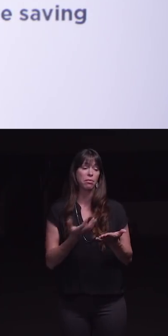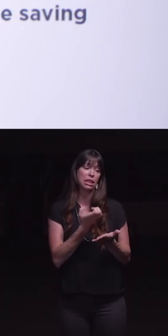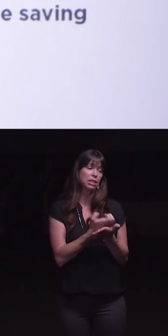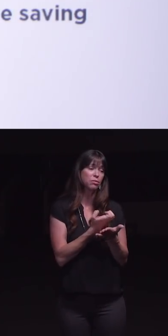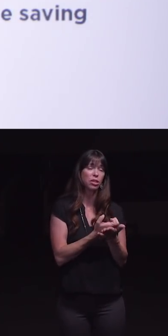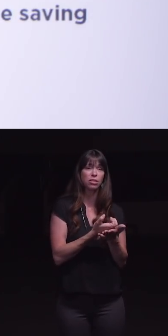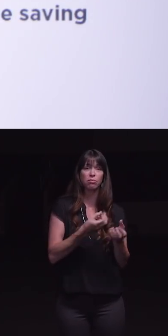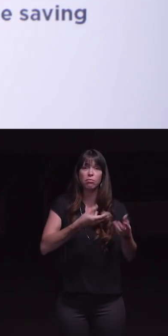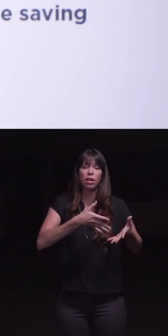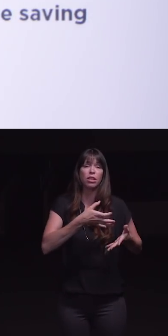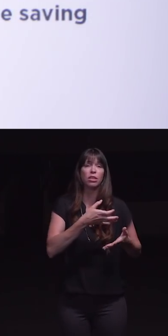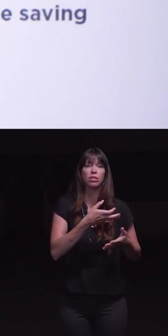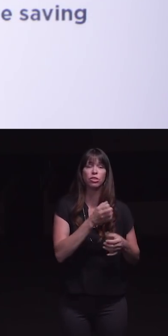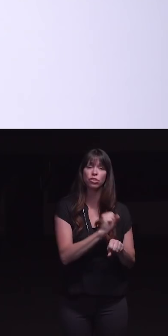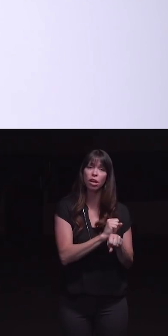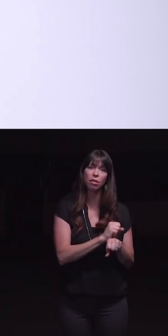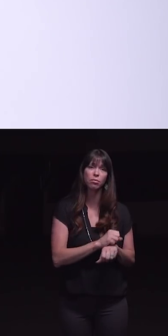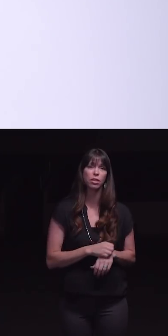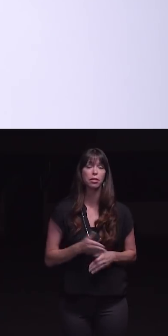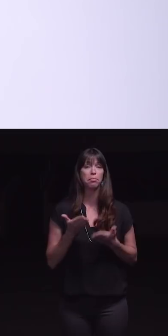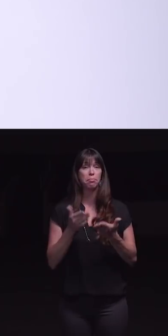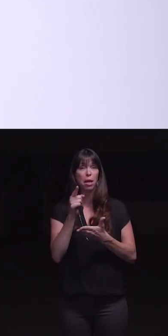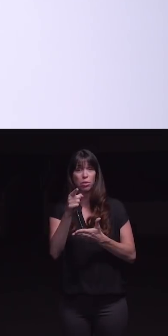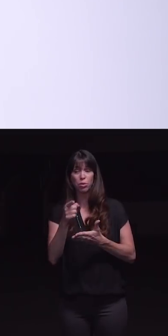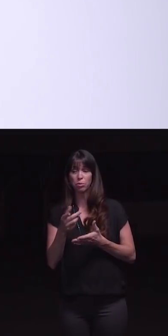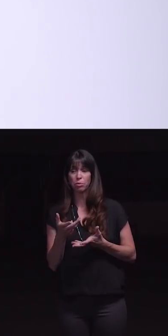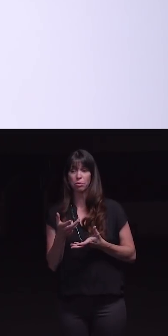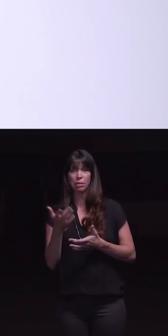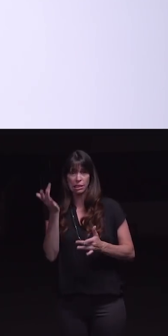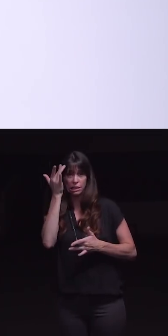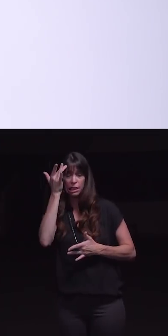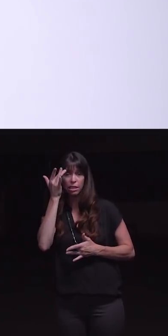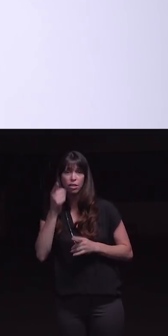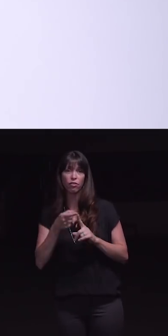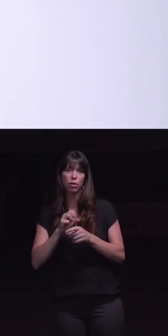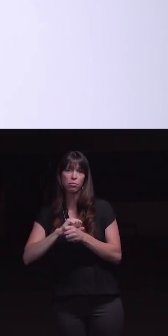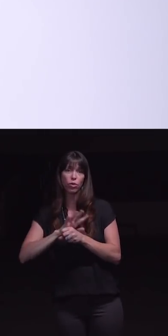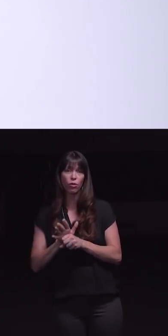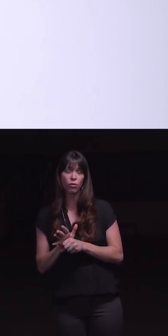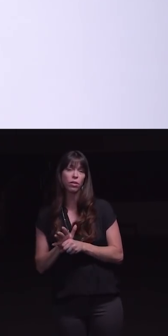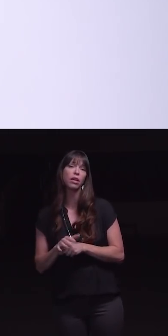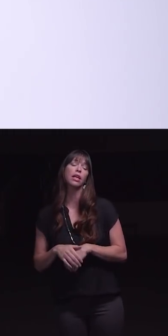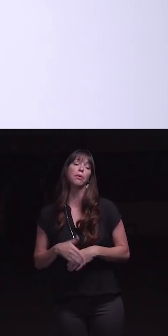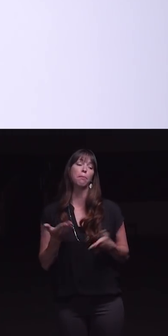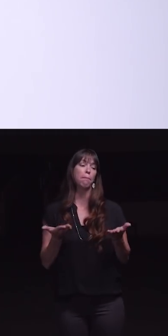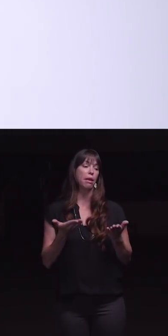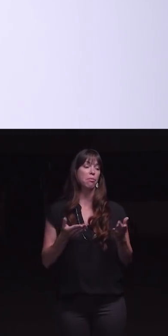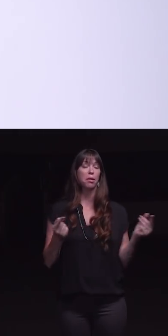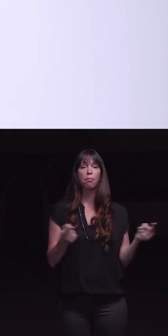economic pain of a job loss. Maybe you did get the virus. Perhaps for you, the pain is a